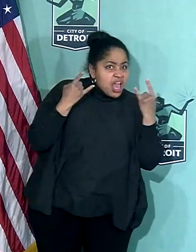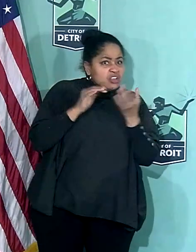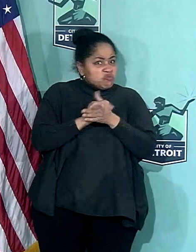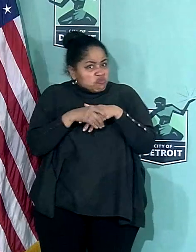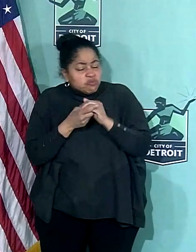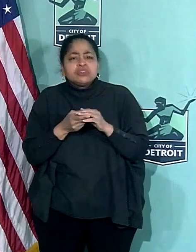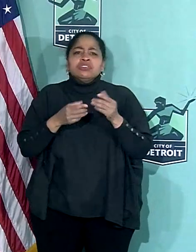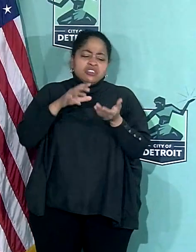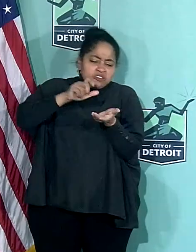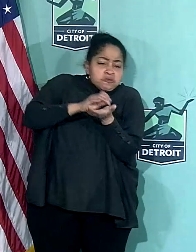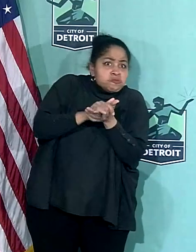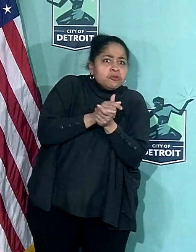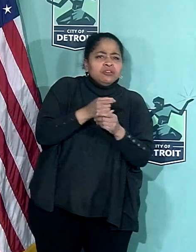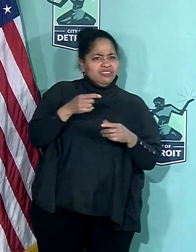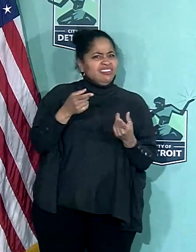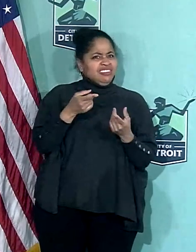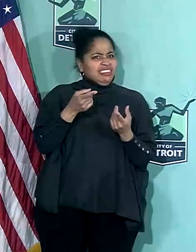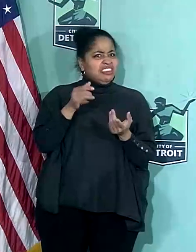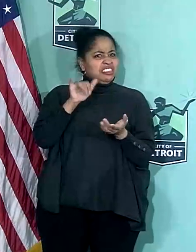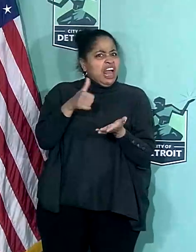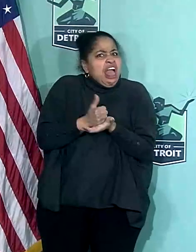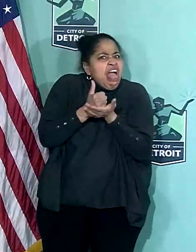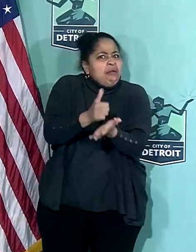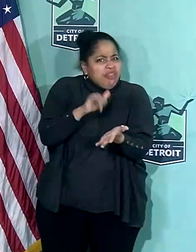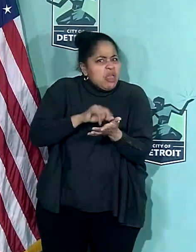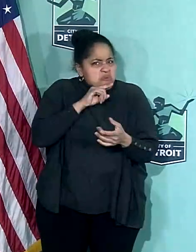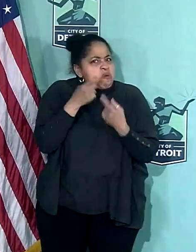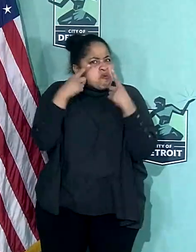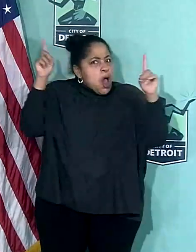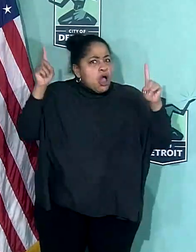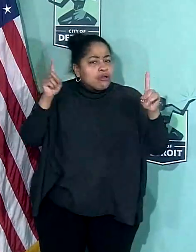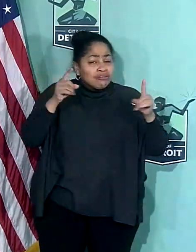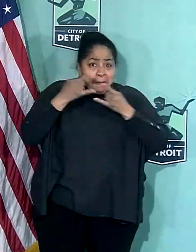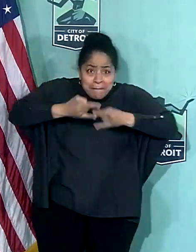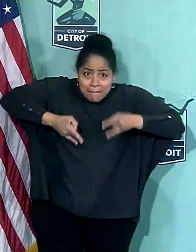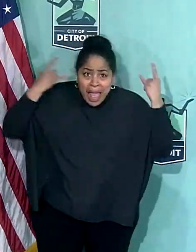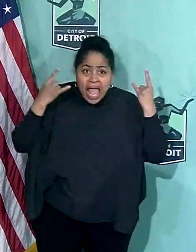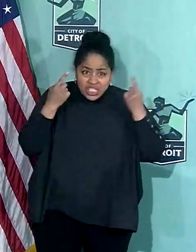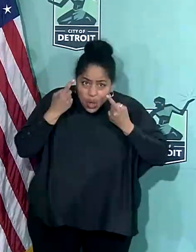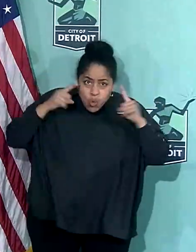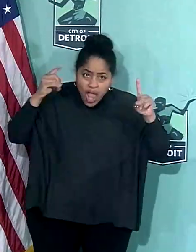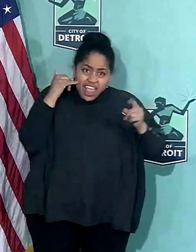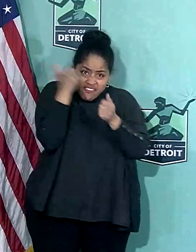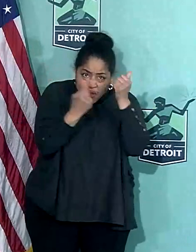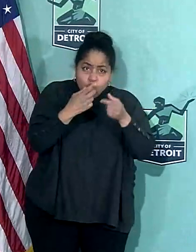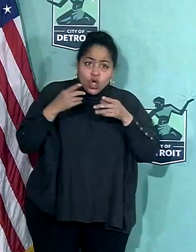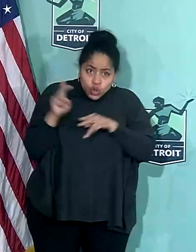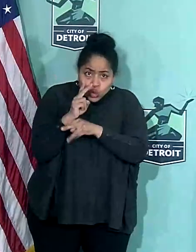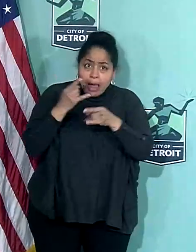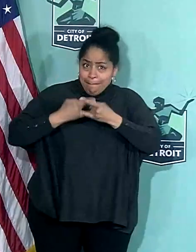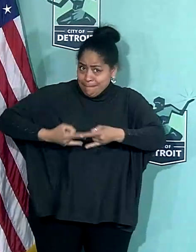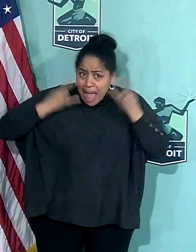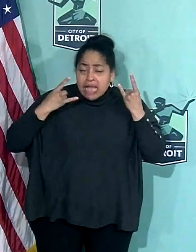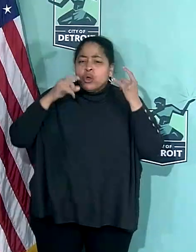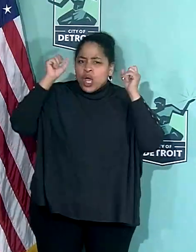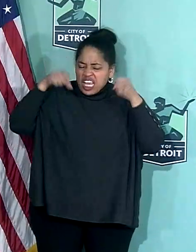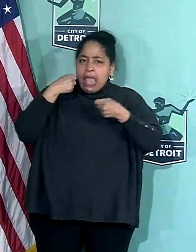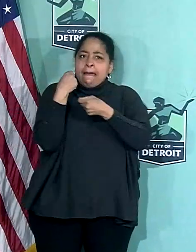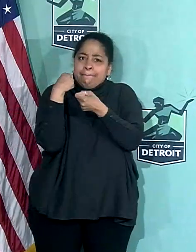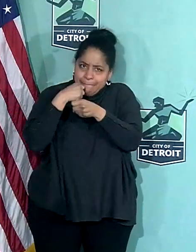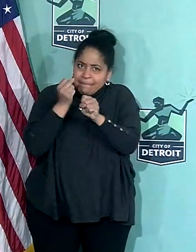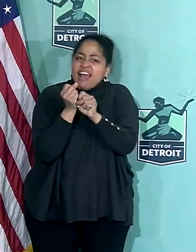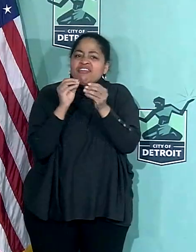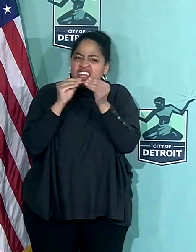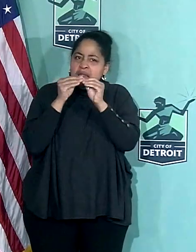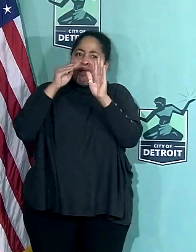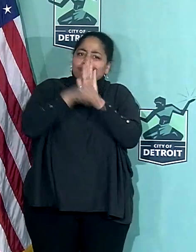work. If everybody wore them, we could knock this down. But I want you to think about this. At